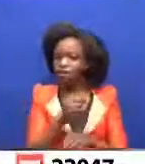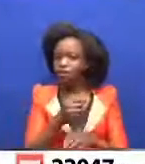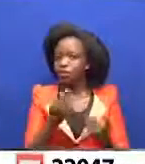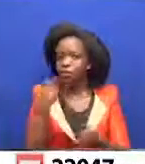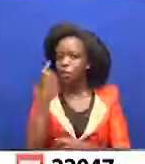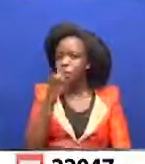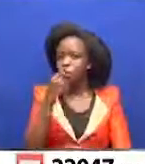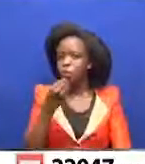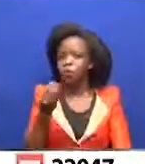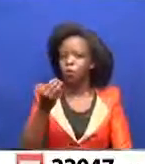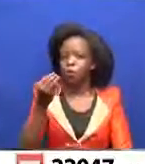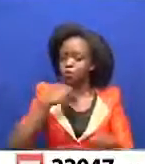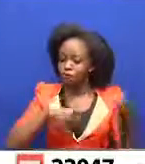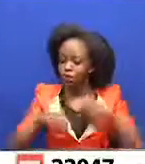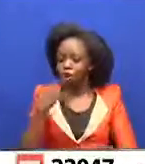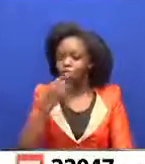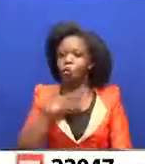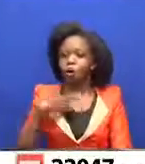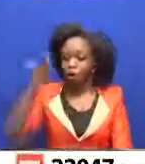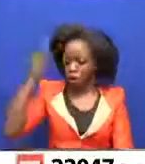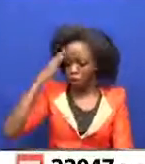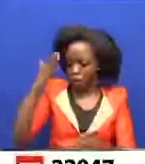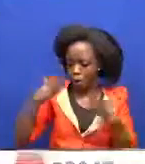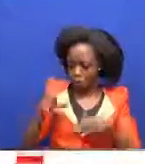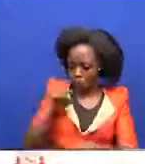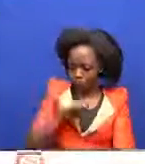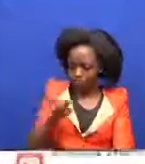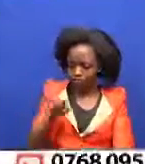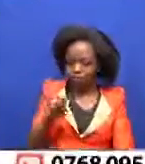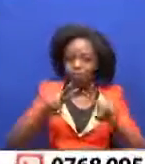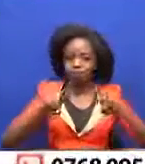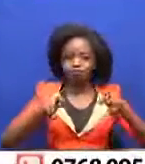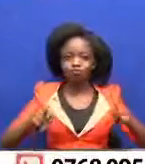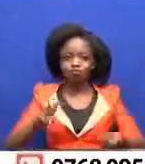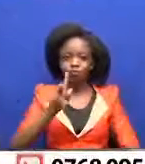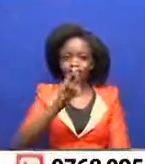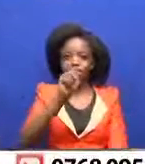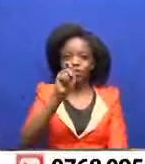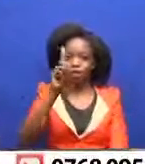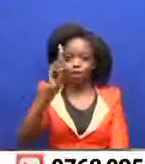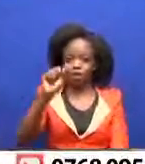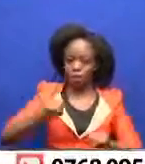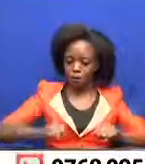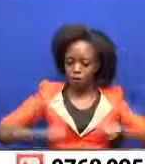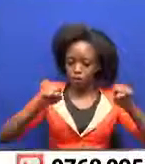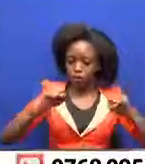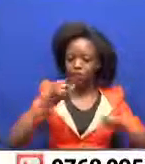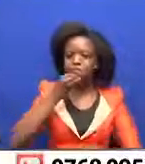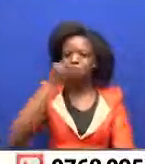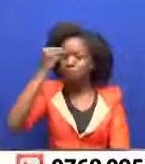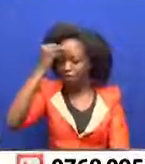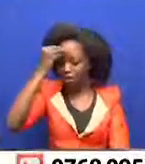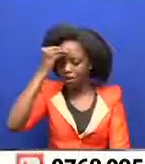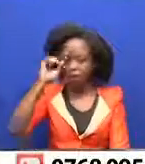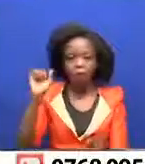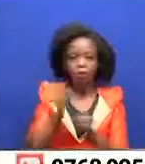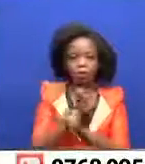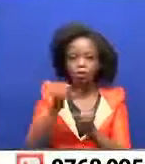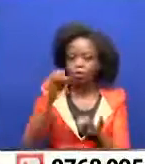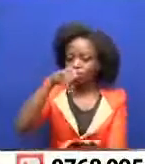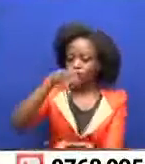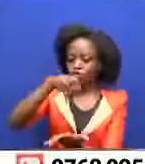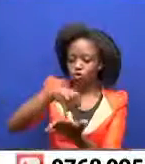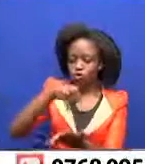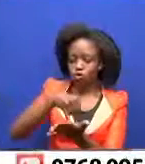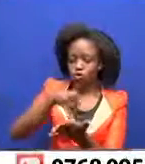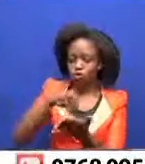nani? Ndio tungetaka hao watu wakaguliwe kwa kuwa KTDA wamekuwa anajifanya kwamba hawawezi wakahusisha